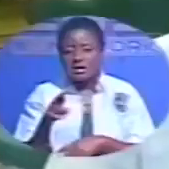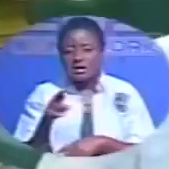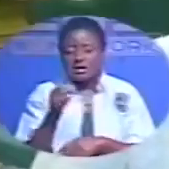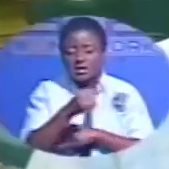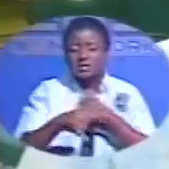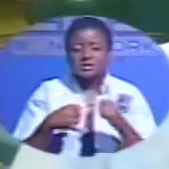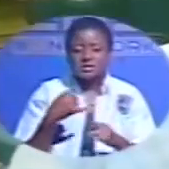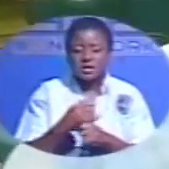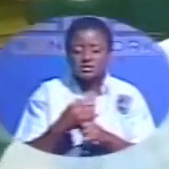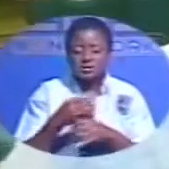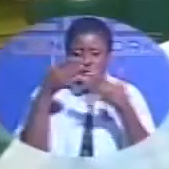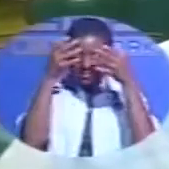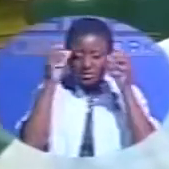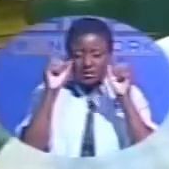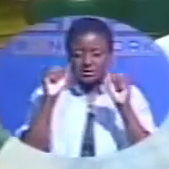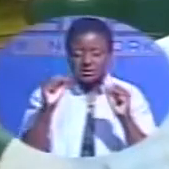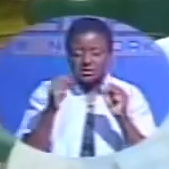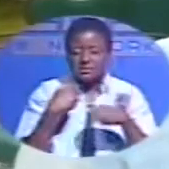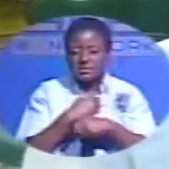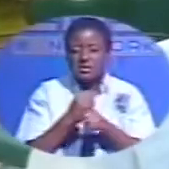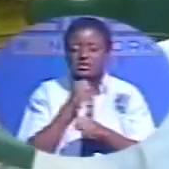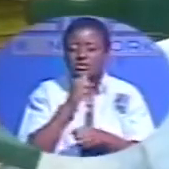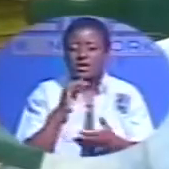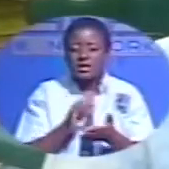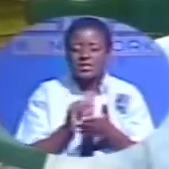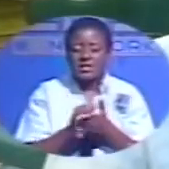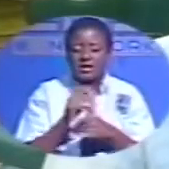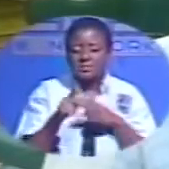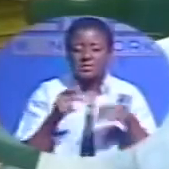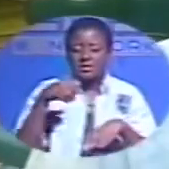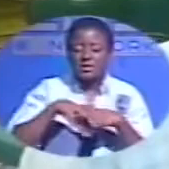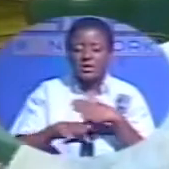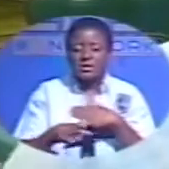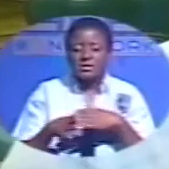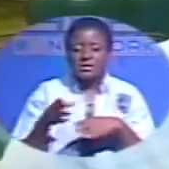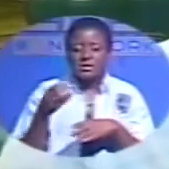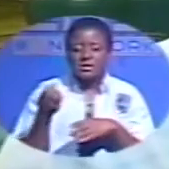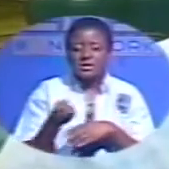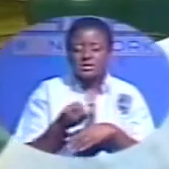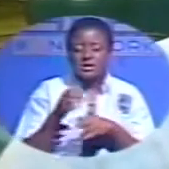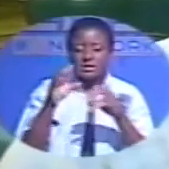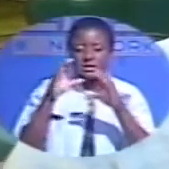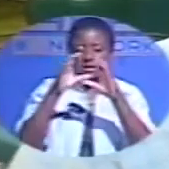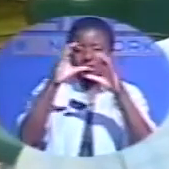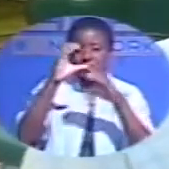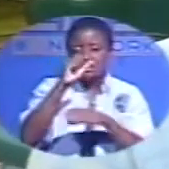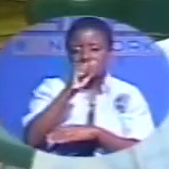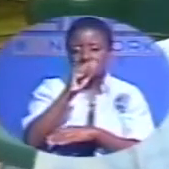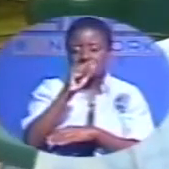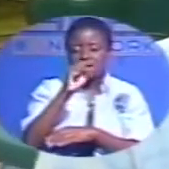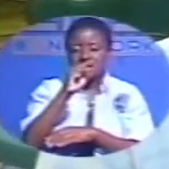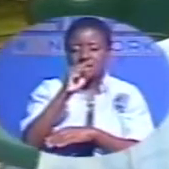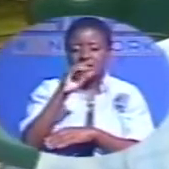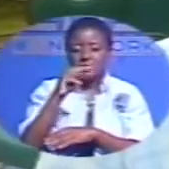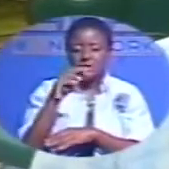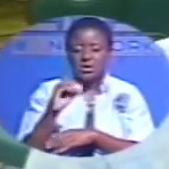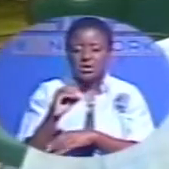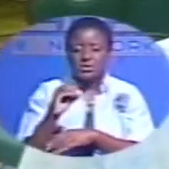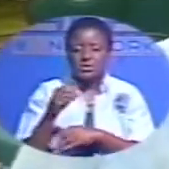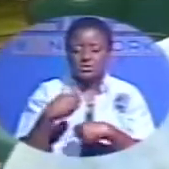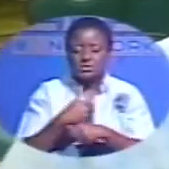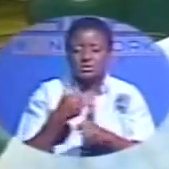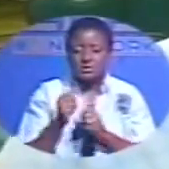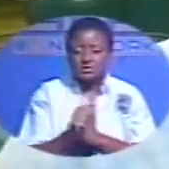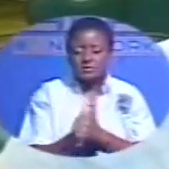Kersner's president and chief executive officer, George Markantonis, told reporters Monday that the company doesn't get involved in setting any parameters when it comes